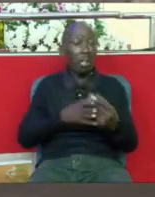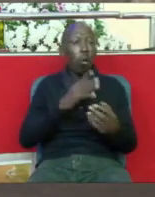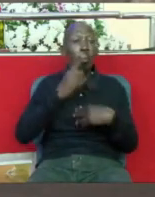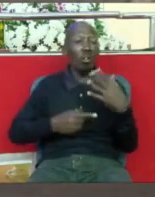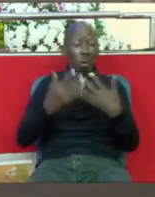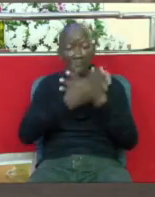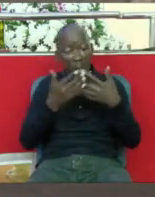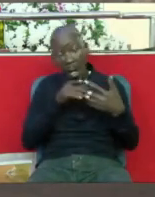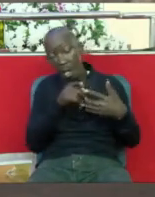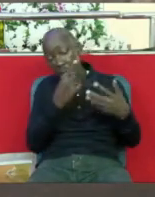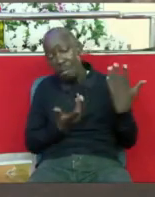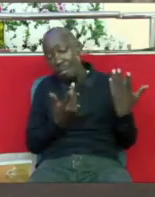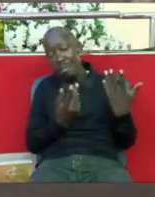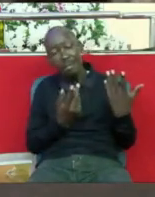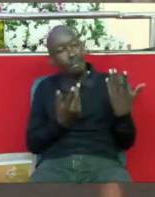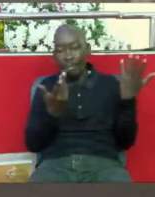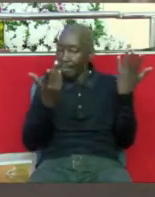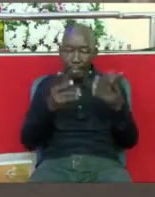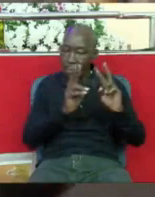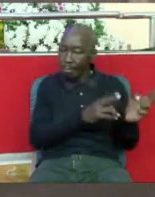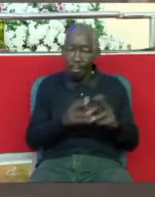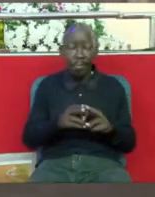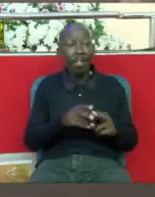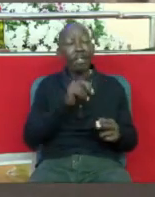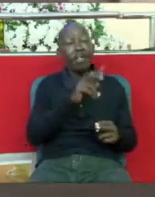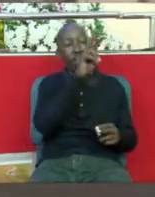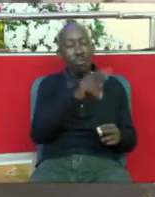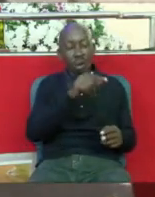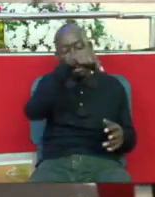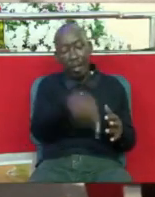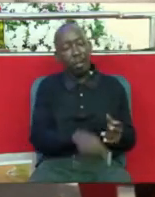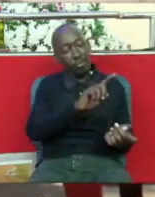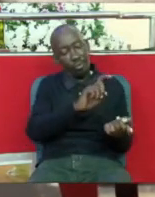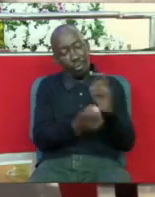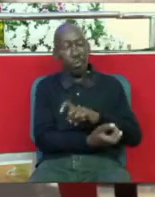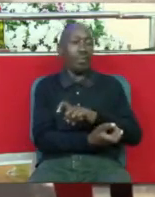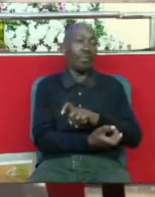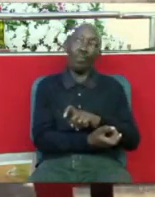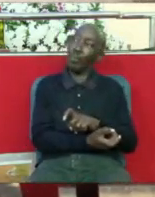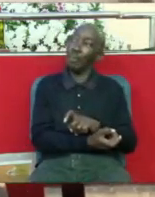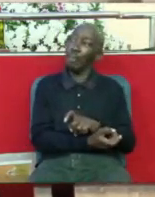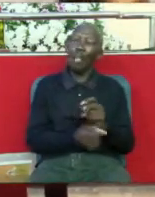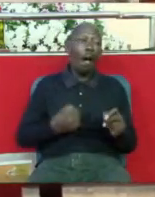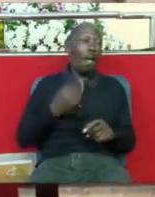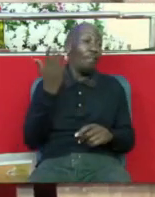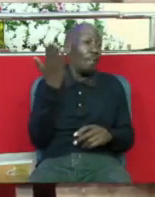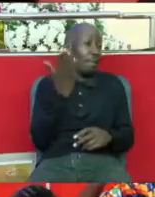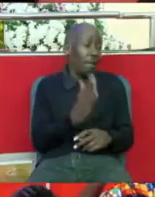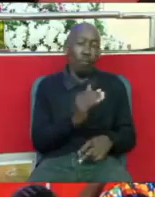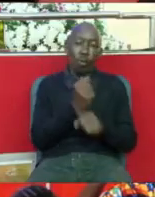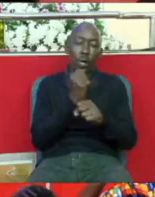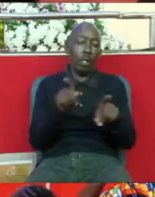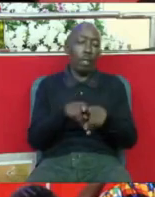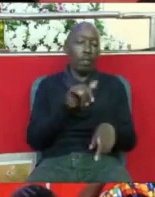says. Haijalishi tarakilishi inasema nini. He flips things upside down. Huwa anabadilisha mambo. In fact, I had never worked like that before. Kwa